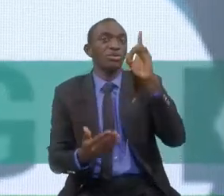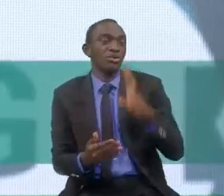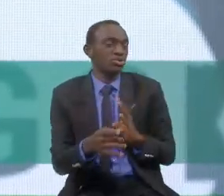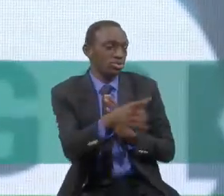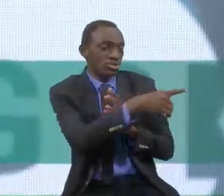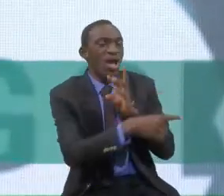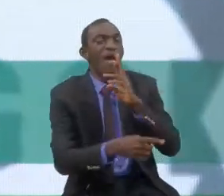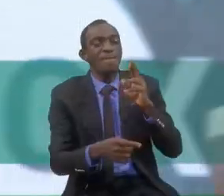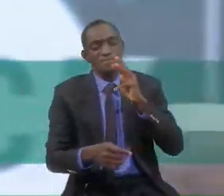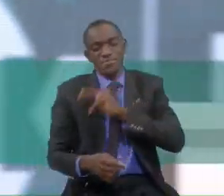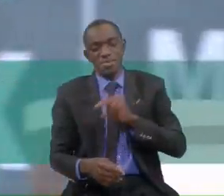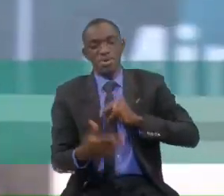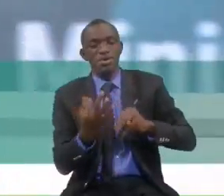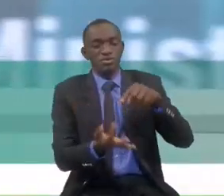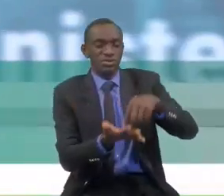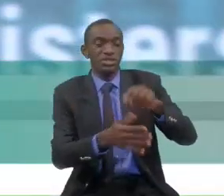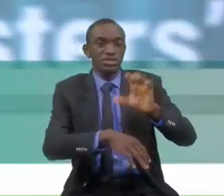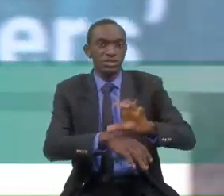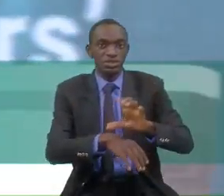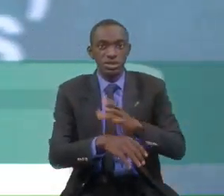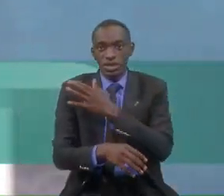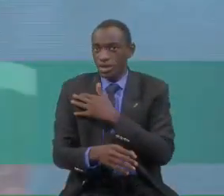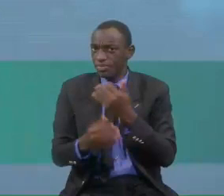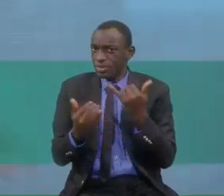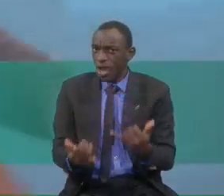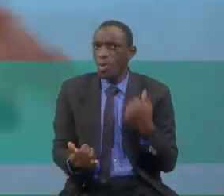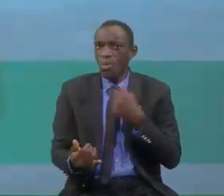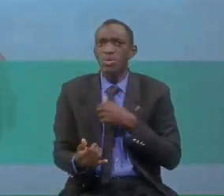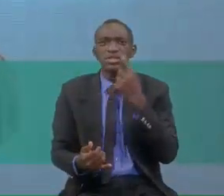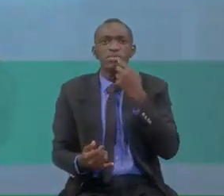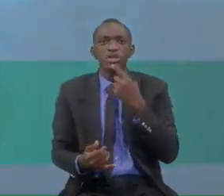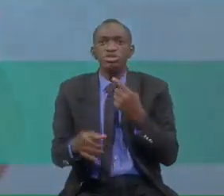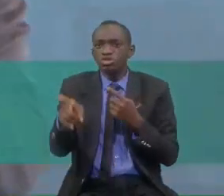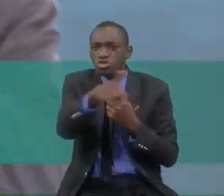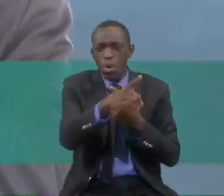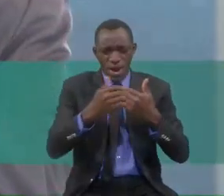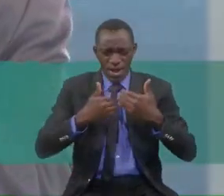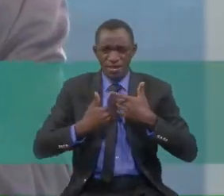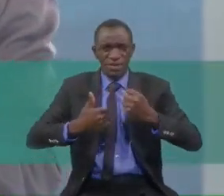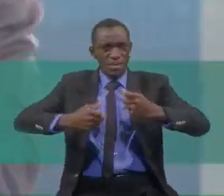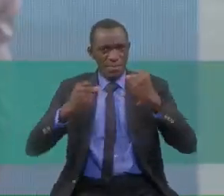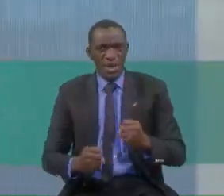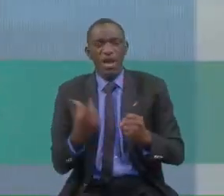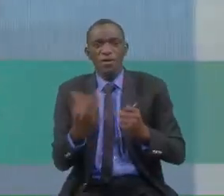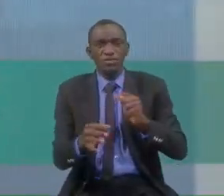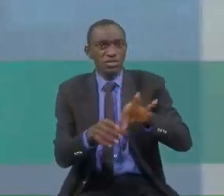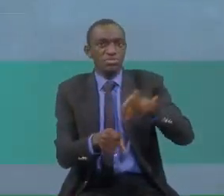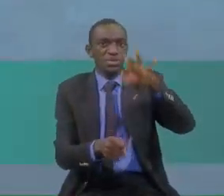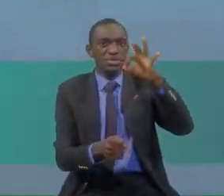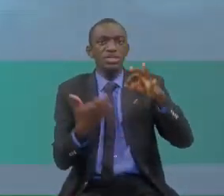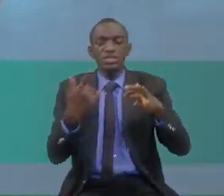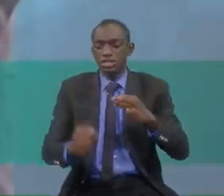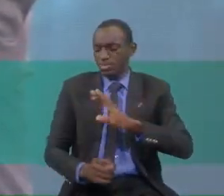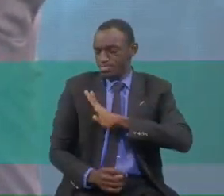saying you have the might of the Spirit, the courage of the Spirit, and you are telling